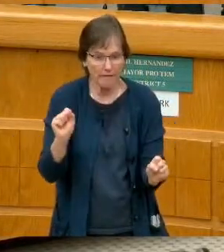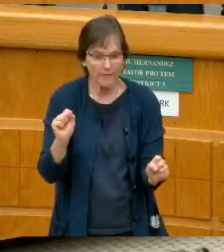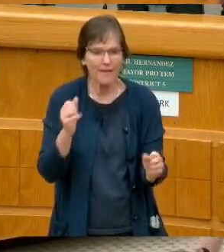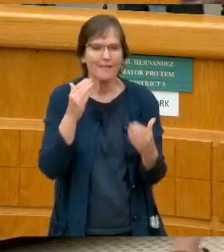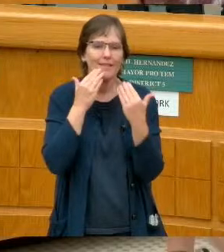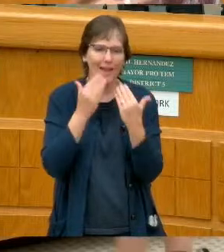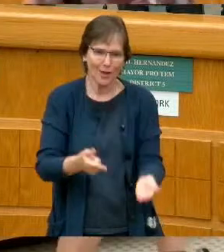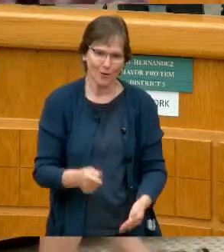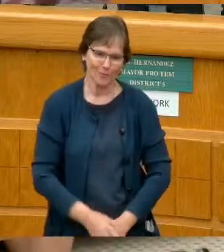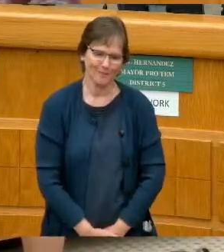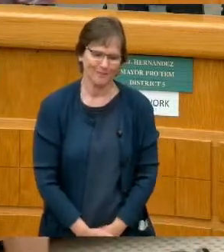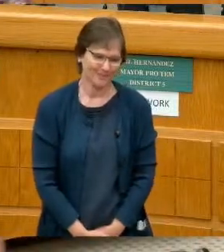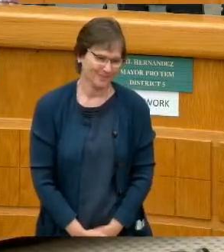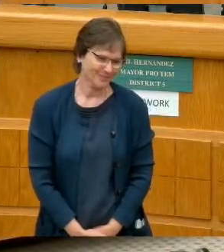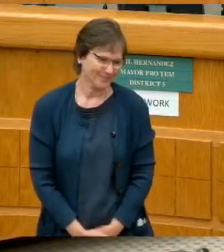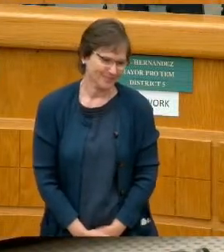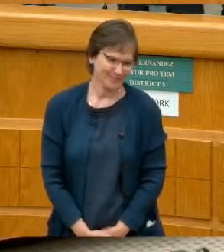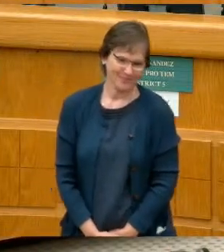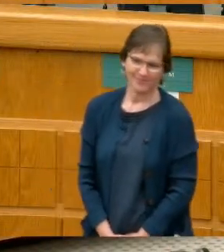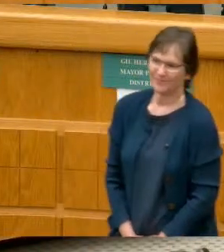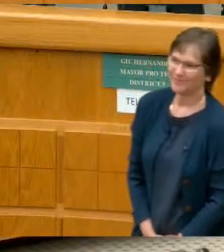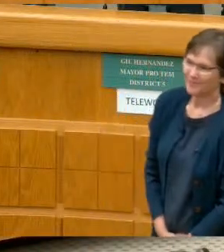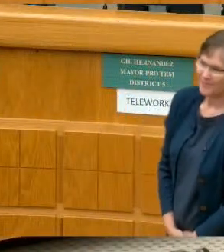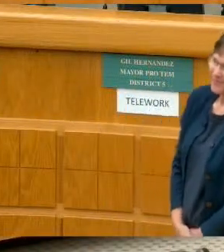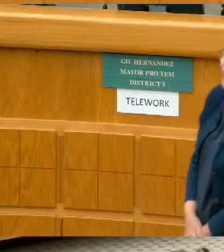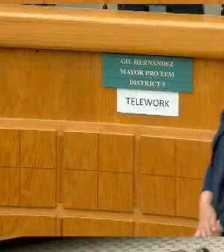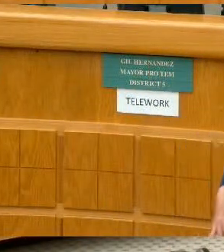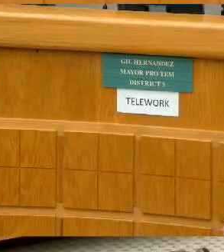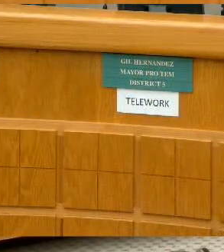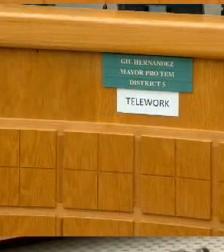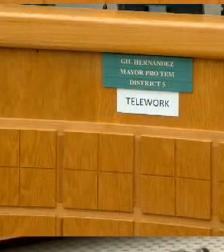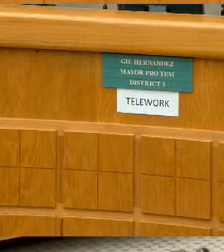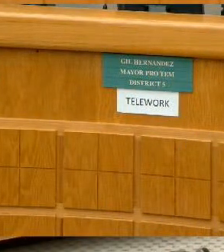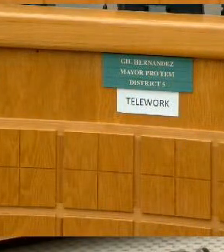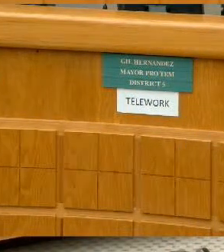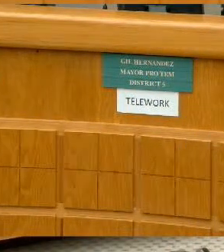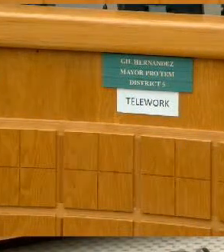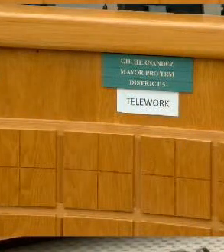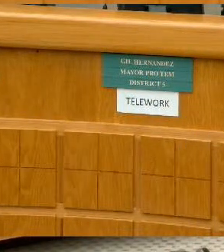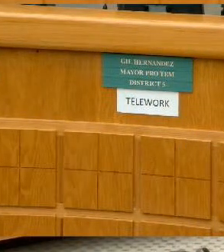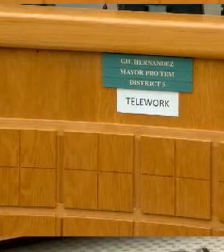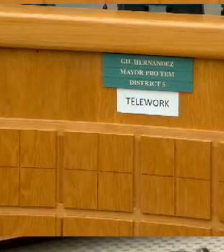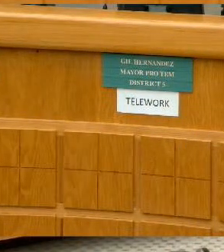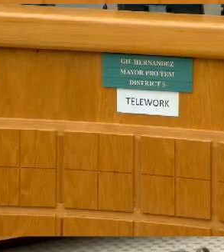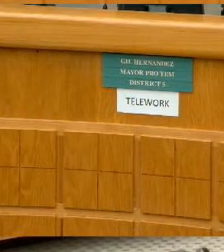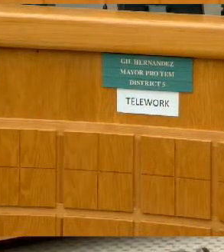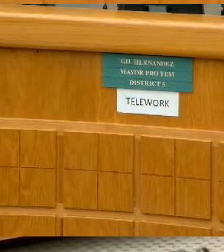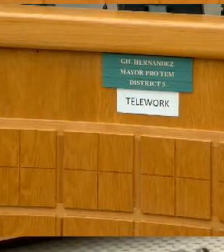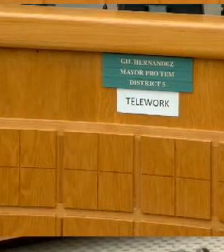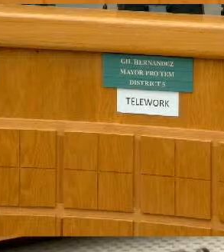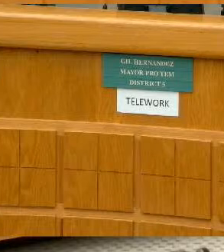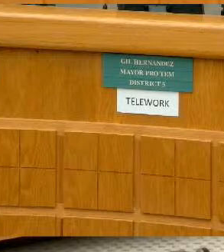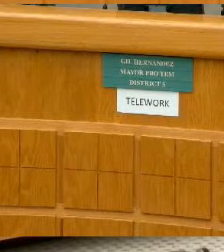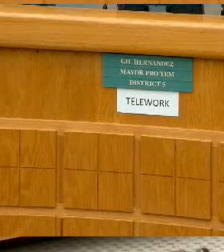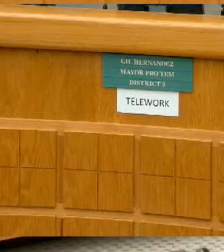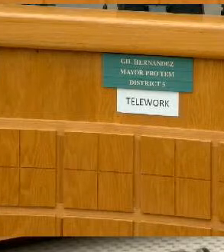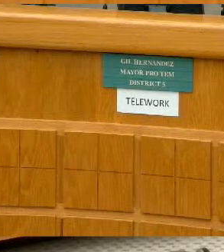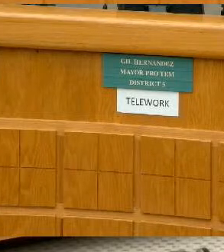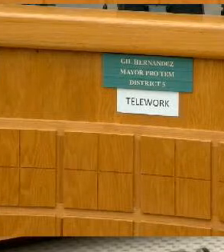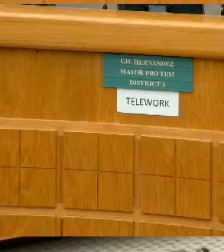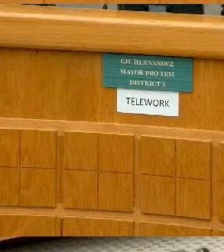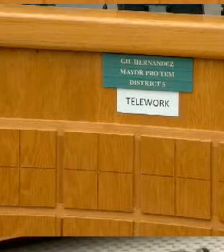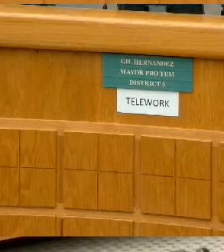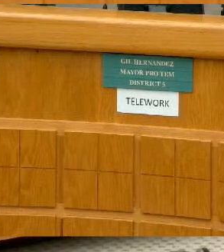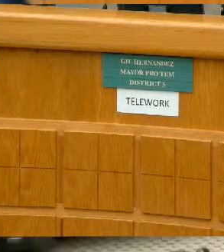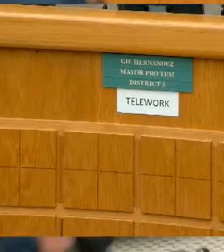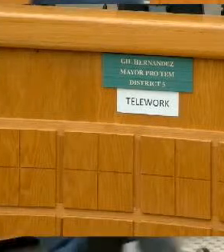Primeramente, queremos dar nuestro más sentido pésame a los familiares de las personas que han fallecido debido al virus. La próxima toma de especímenes será el día de mañana. Ya hay